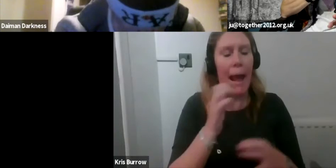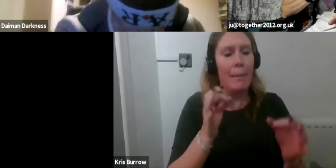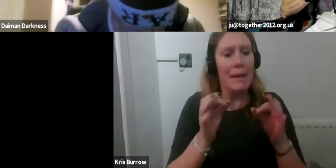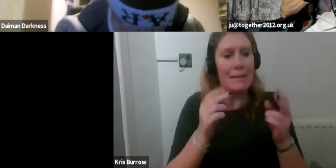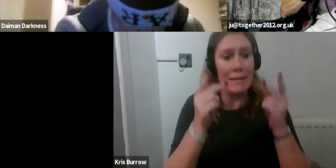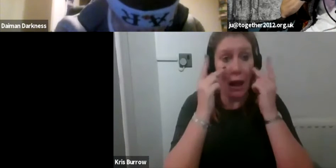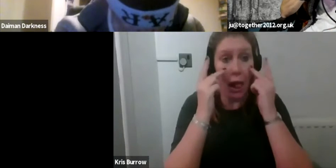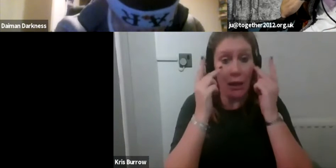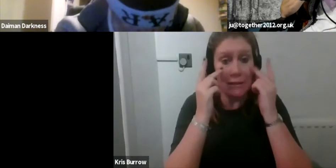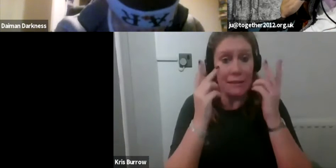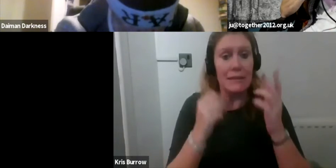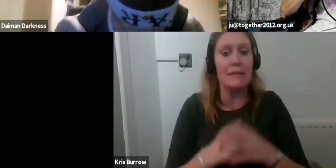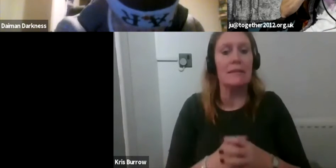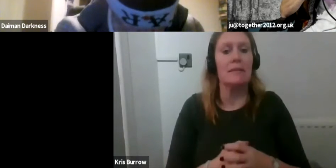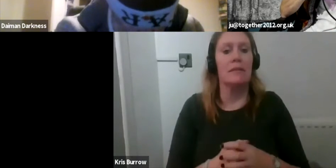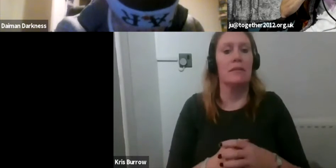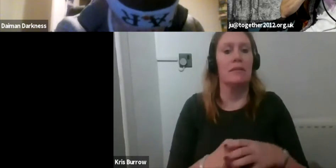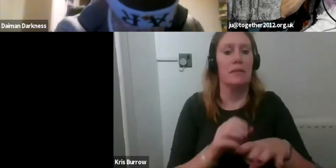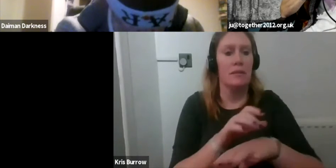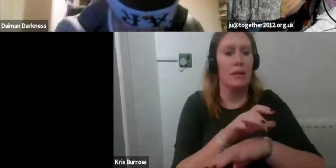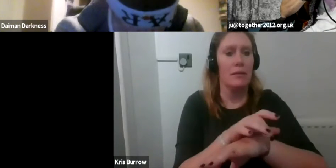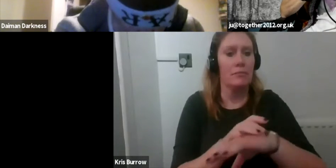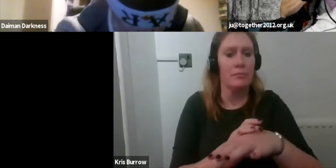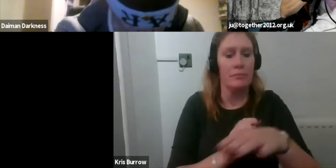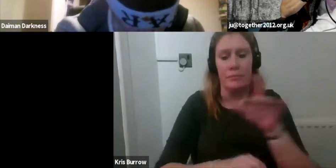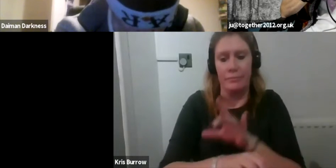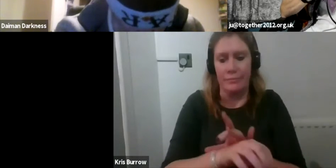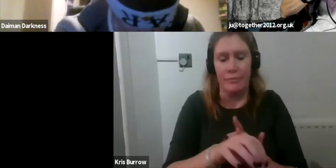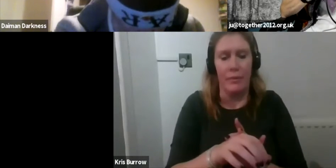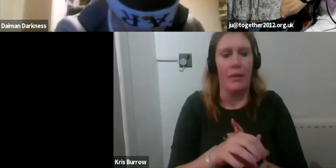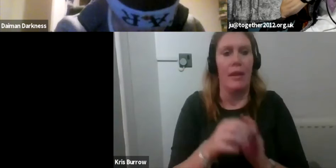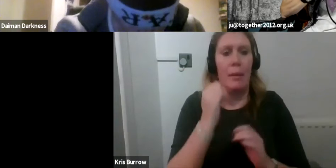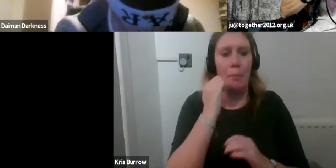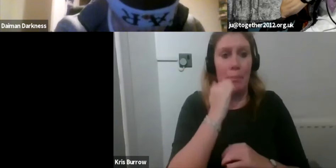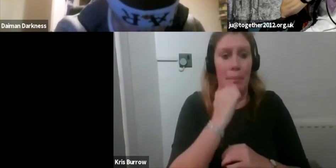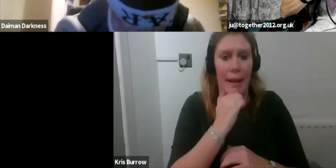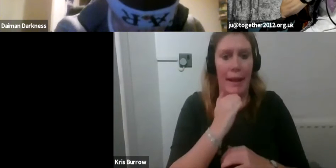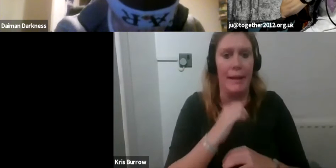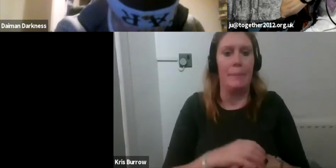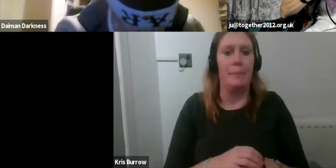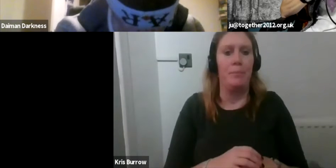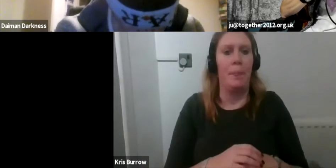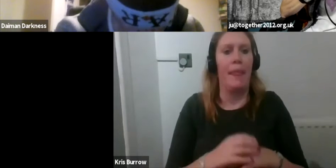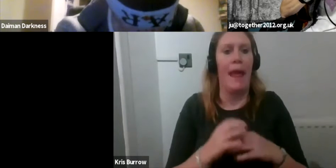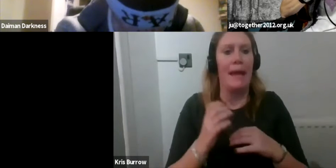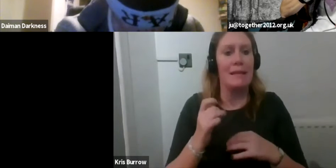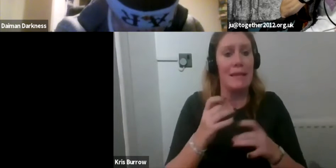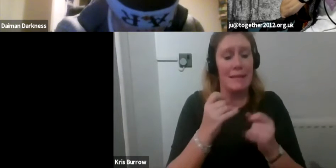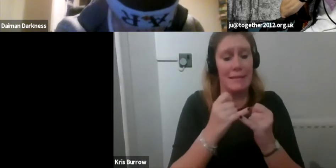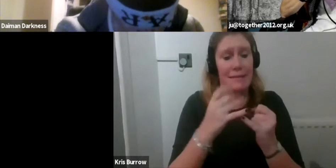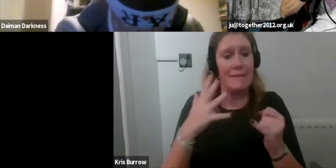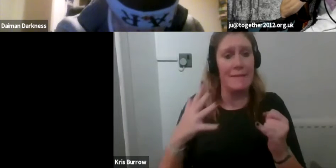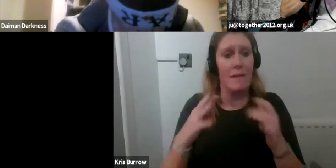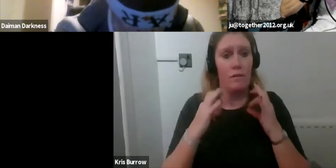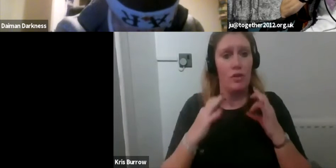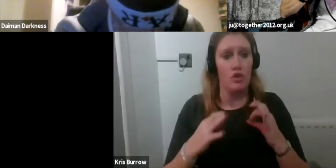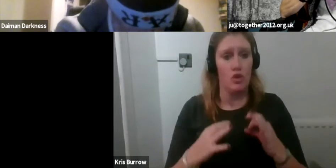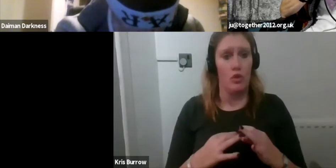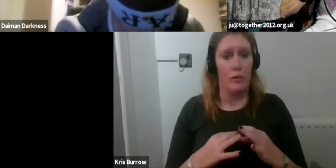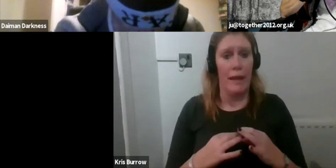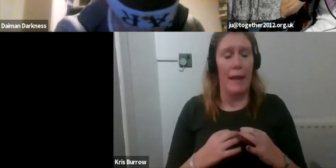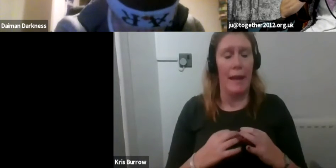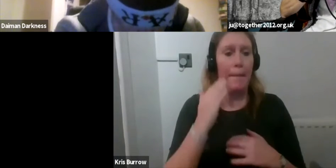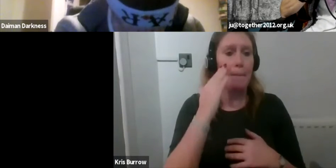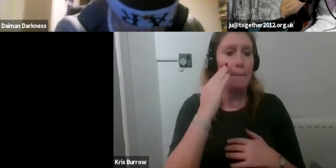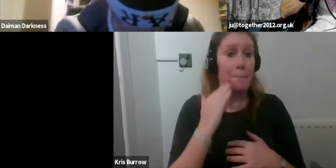striped smartwatch on, and I have pale olive skin and green eyes. There isn't really